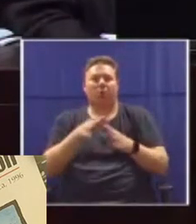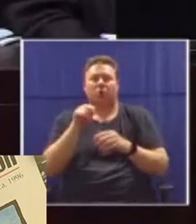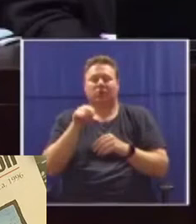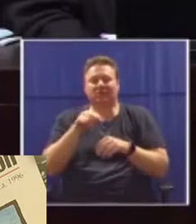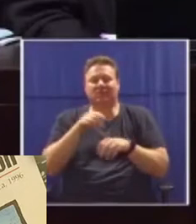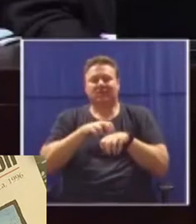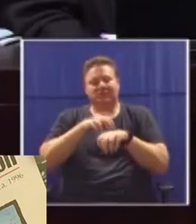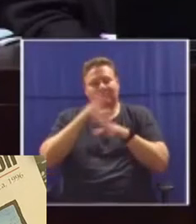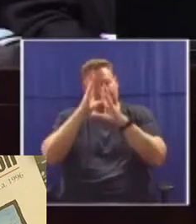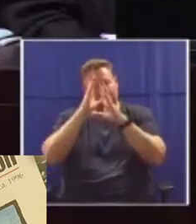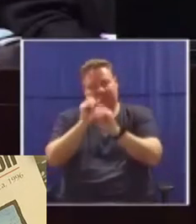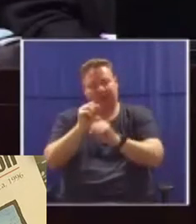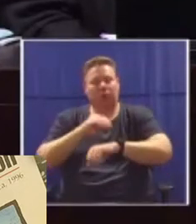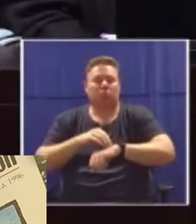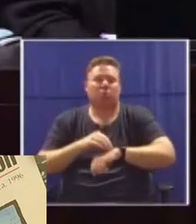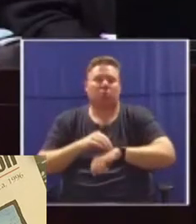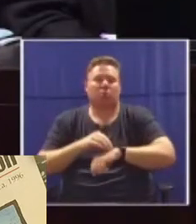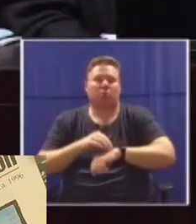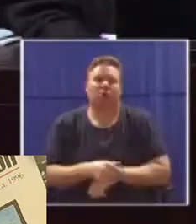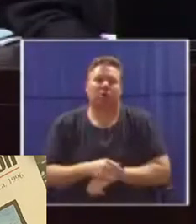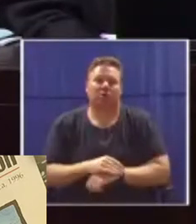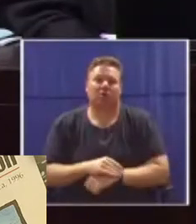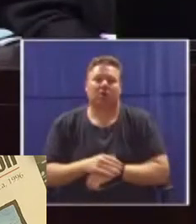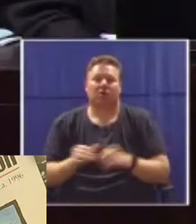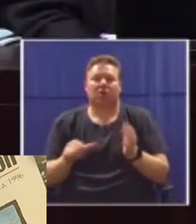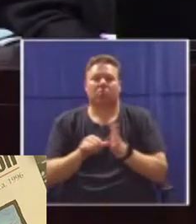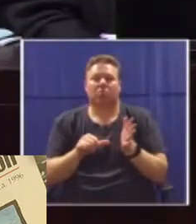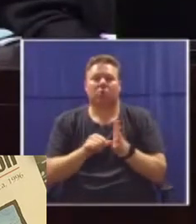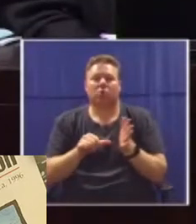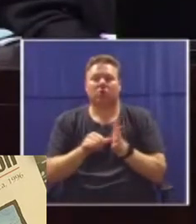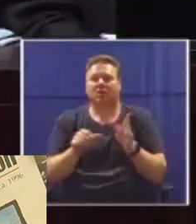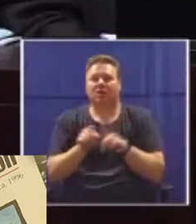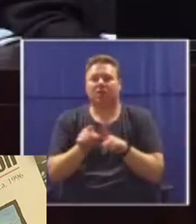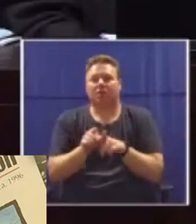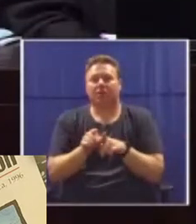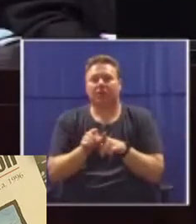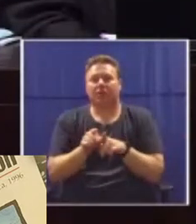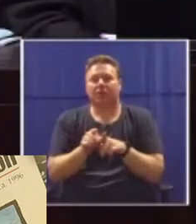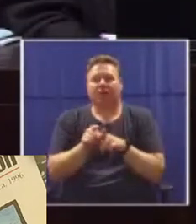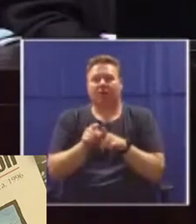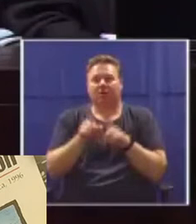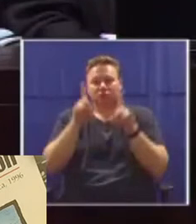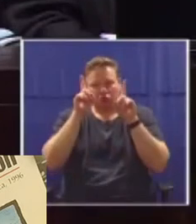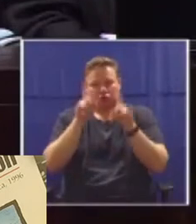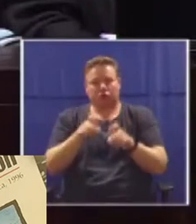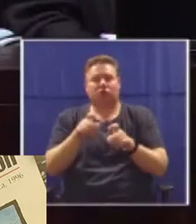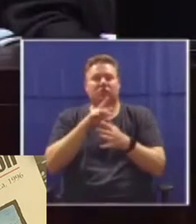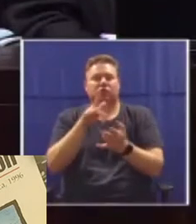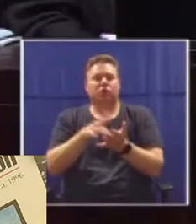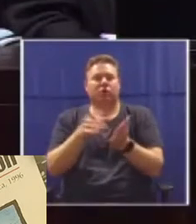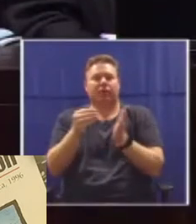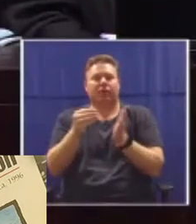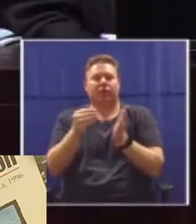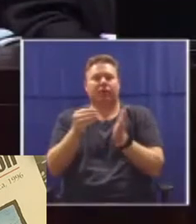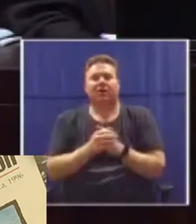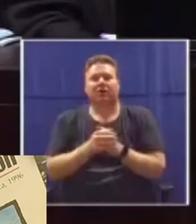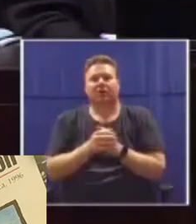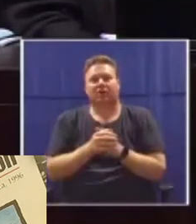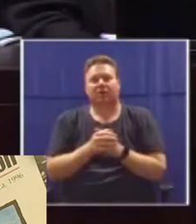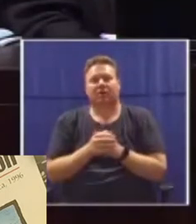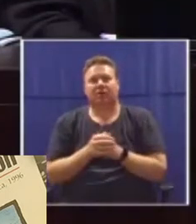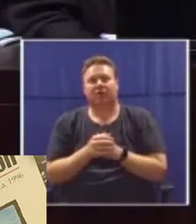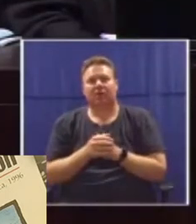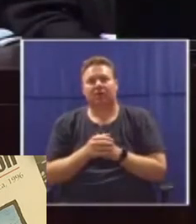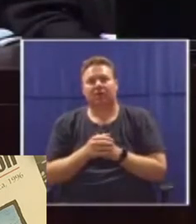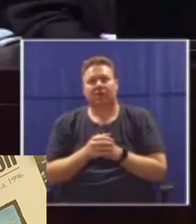more attention, but more importantly, I think stringent conditions need to be put in place, particularly I think when it